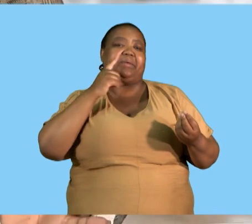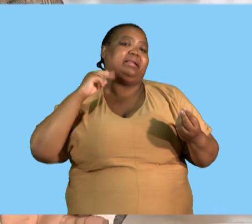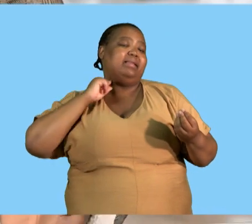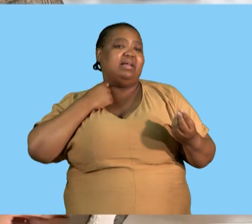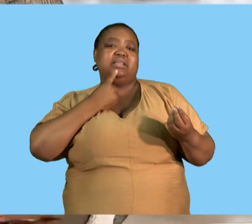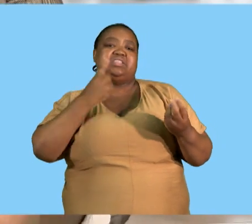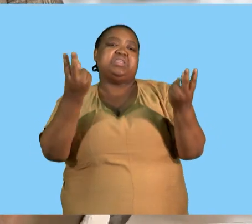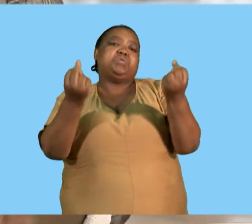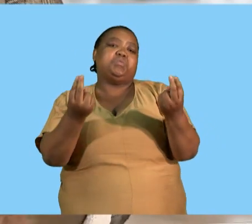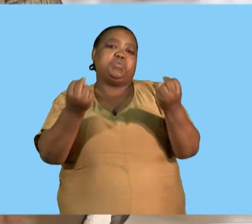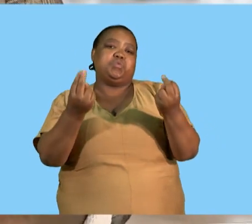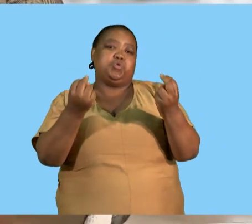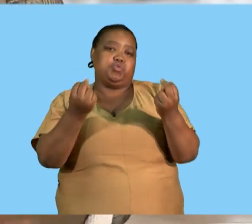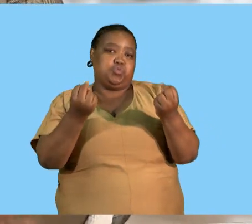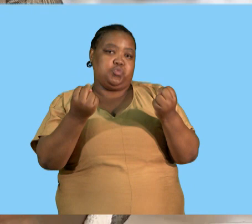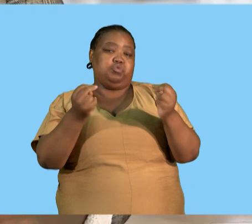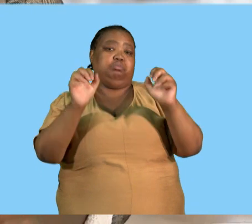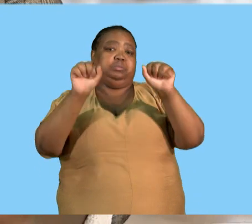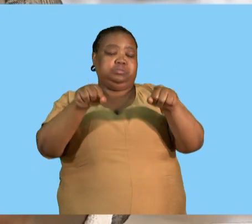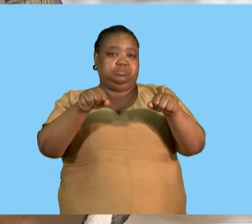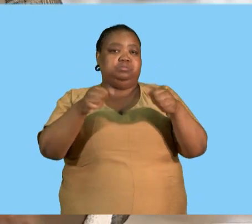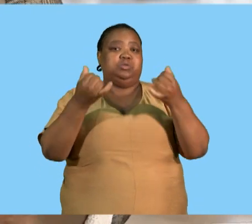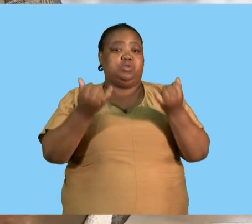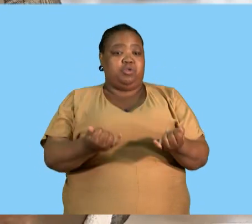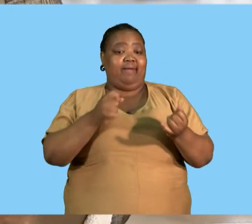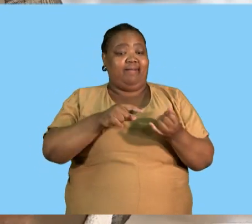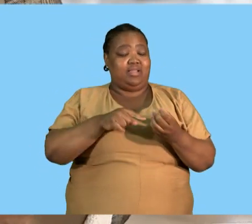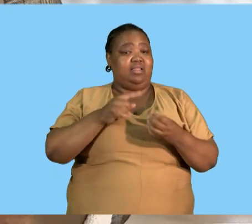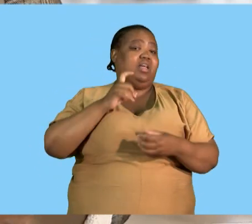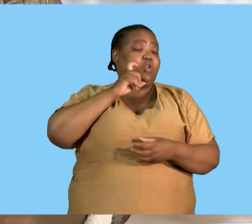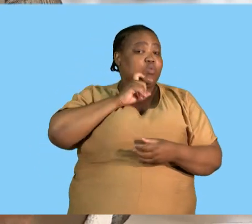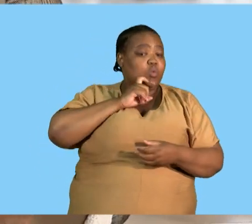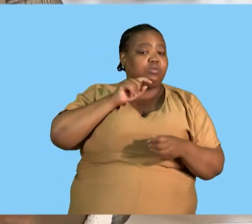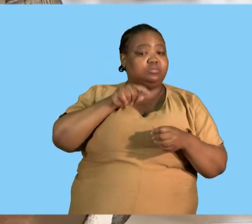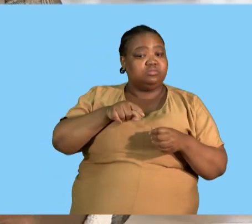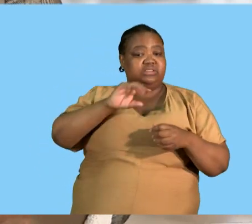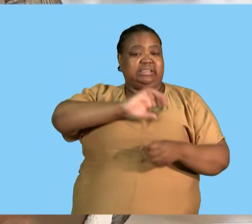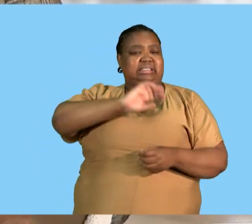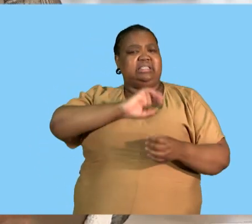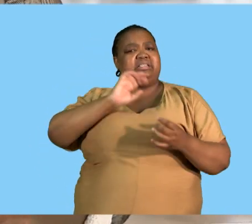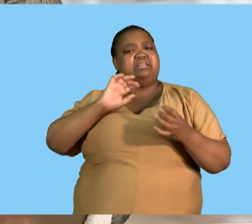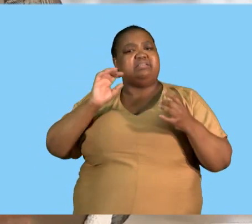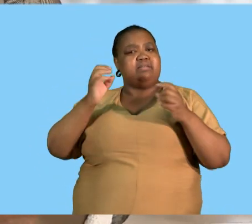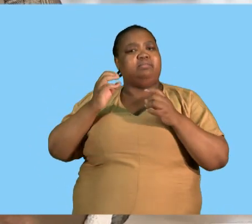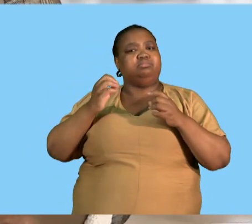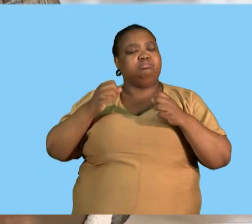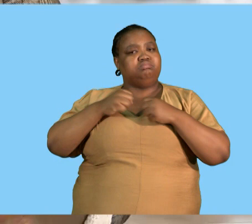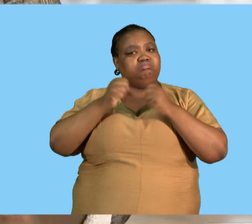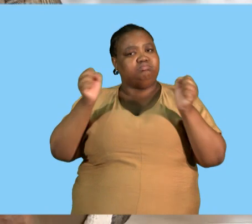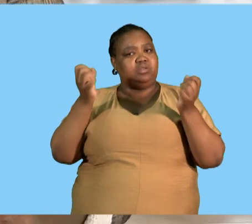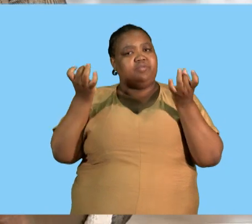is a new good, whereas it's not new, it is a secondhand. So if it's secondhand, you need to mention that to customers instead of deceiving